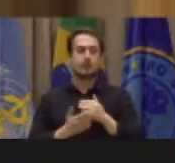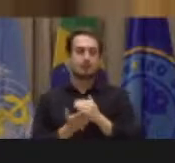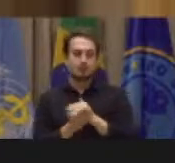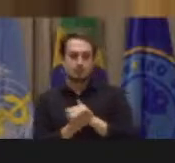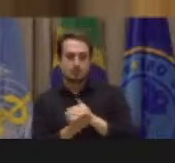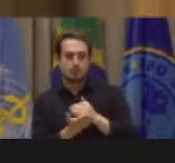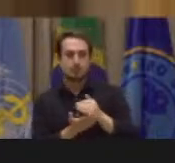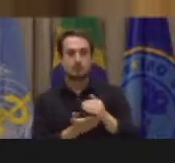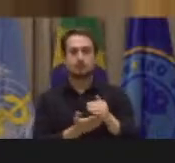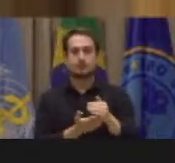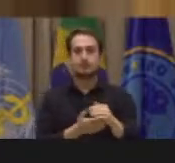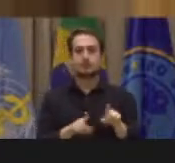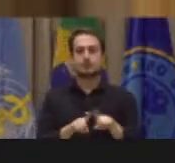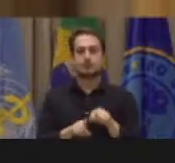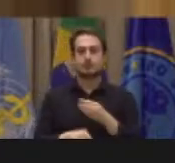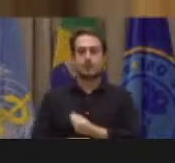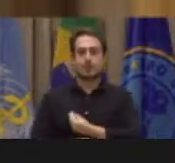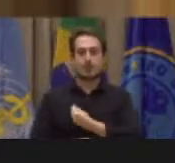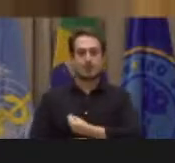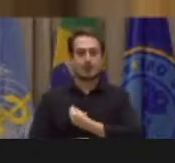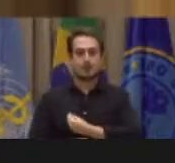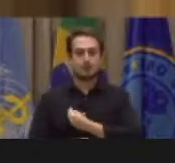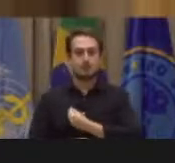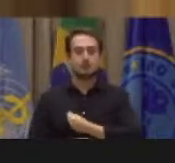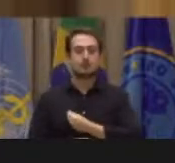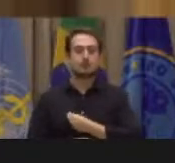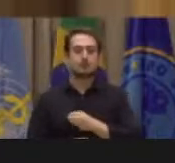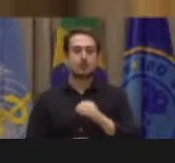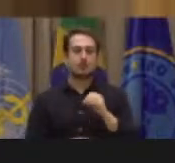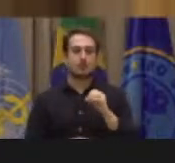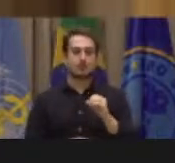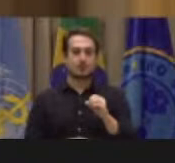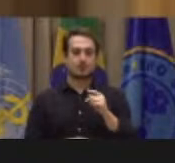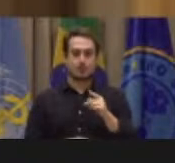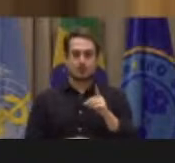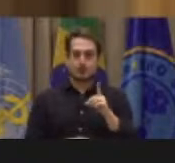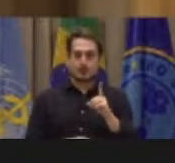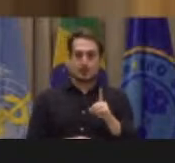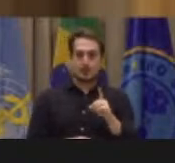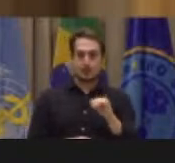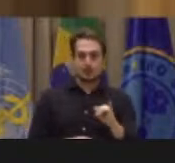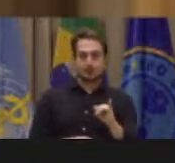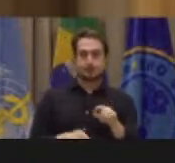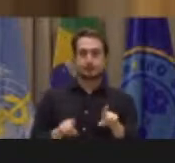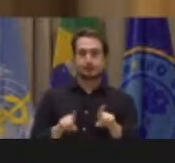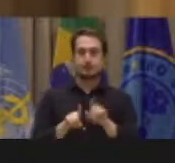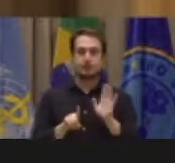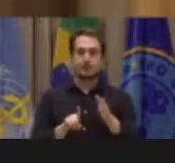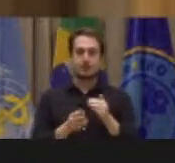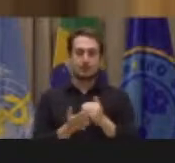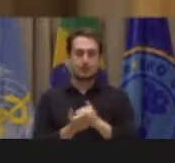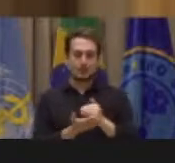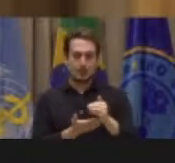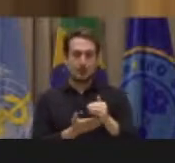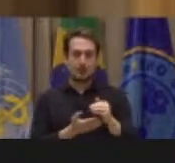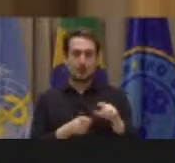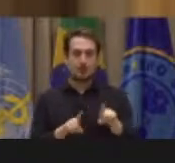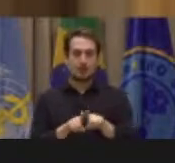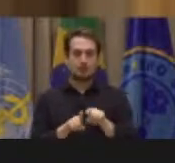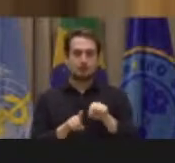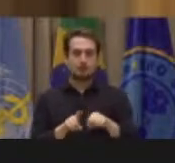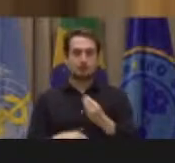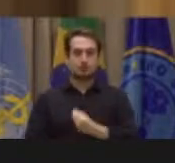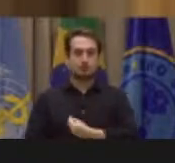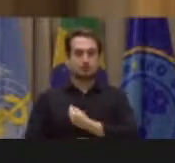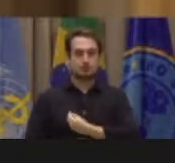that there was a way between the patients that were hospitalized in the ICU and they had direct follow